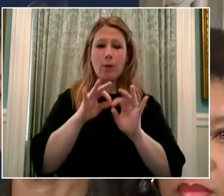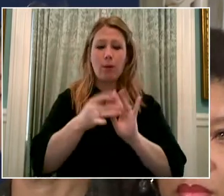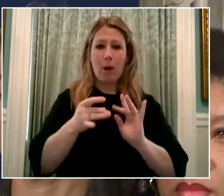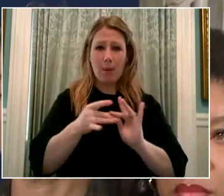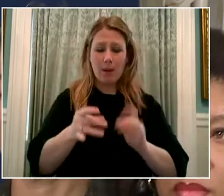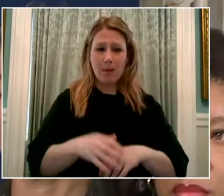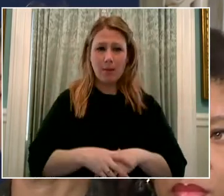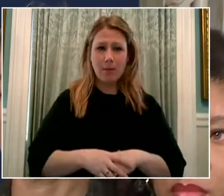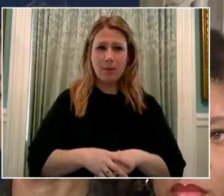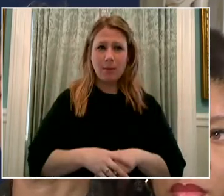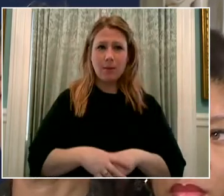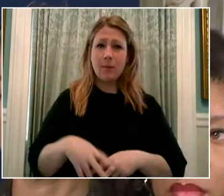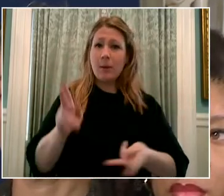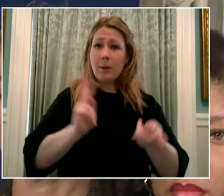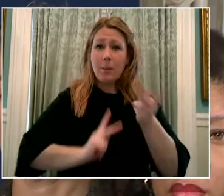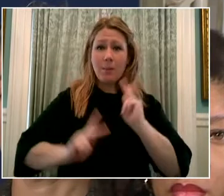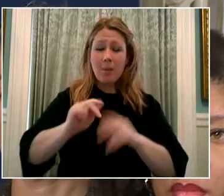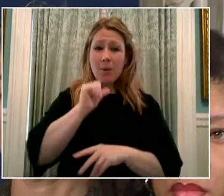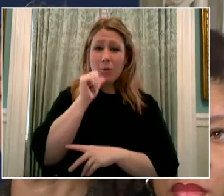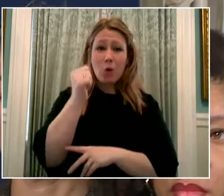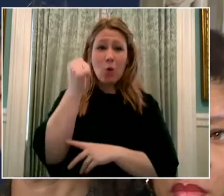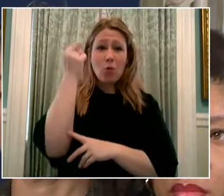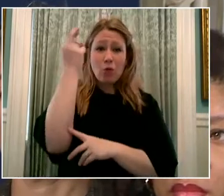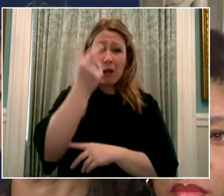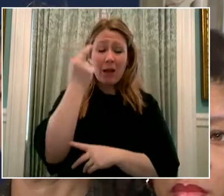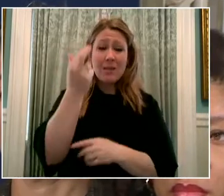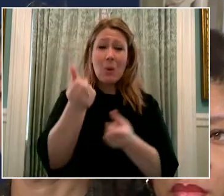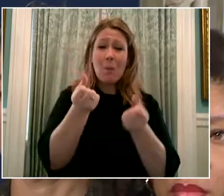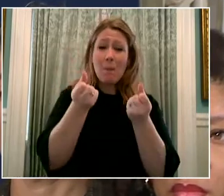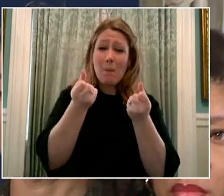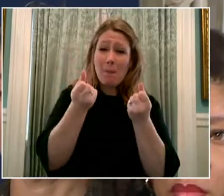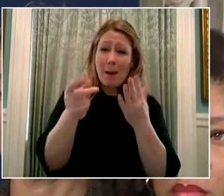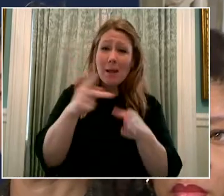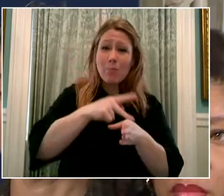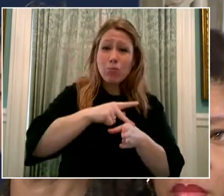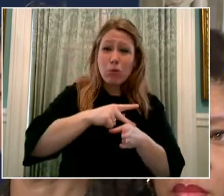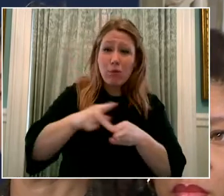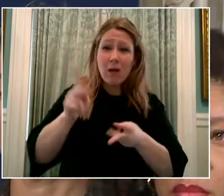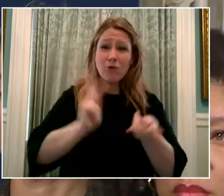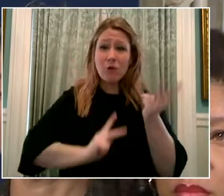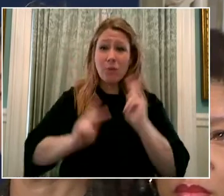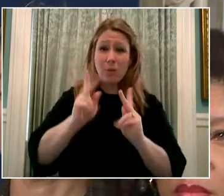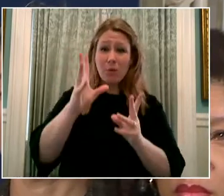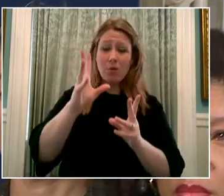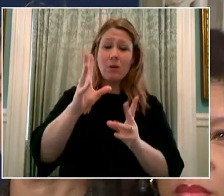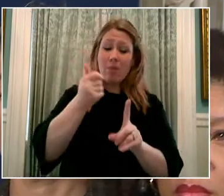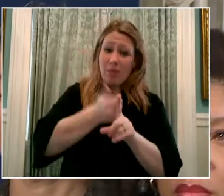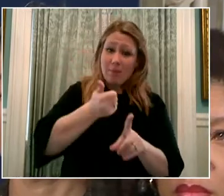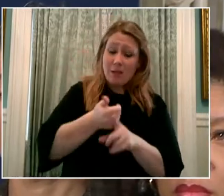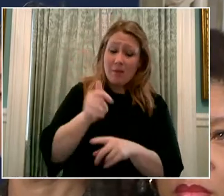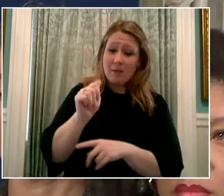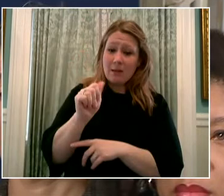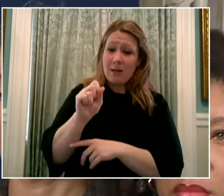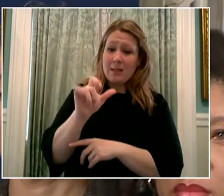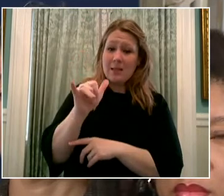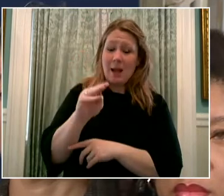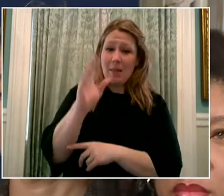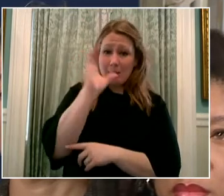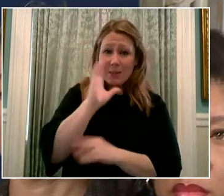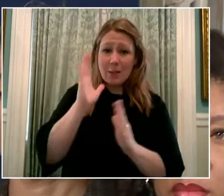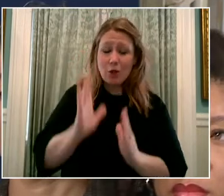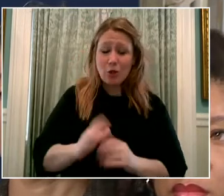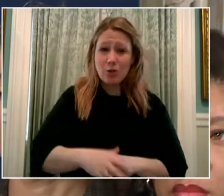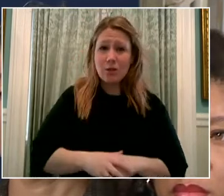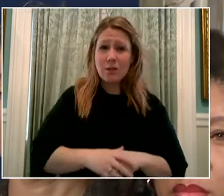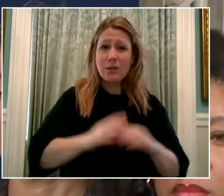of the asylum seeker and migrants. I met reporters, I met teachers, I met physicians.